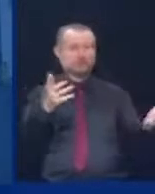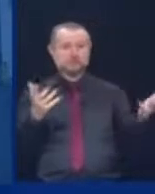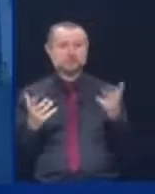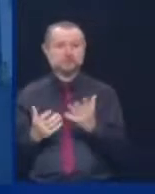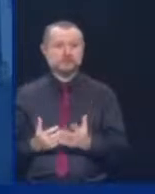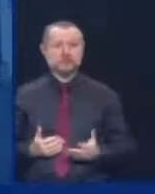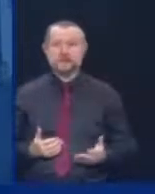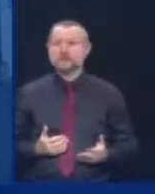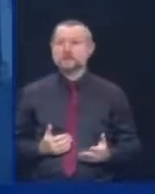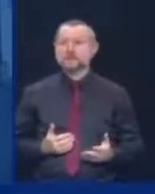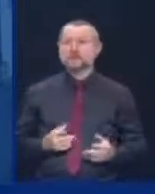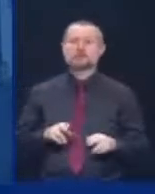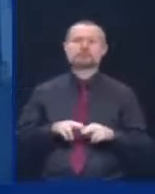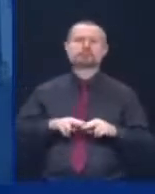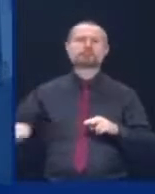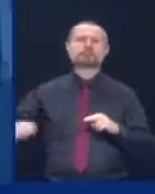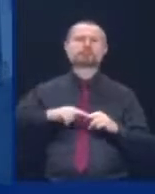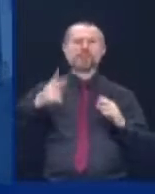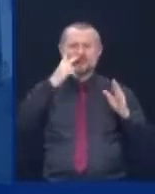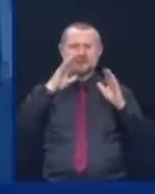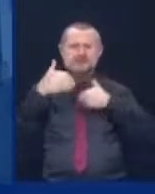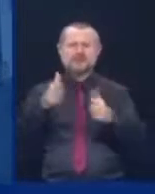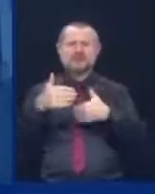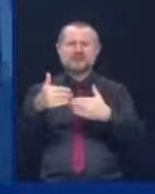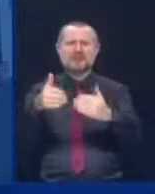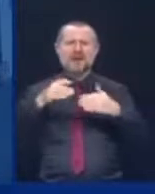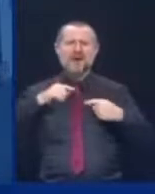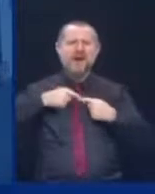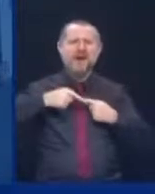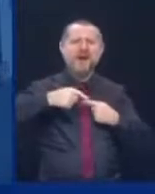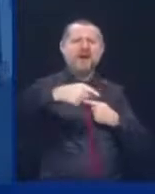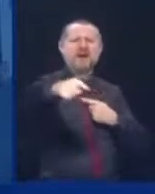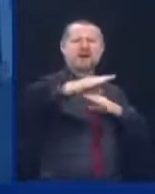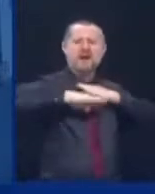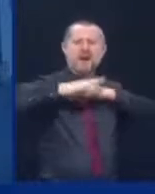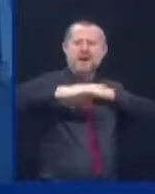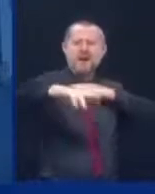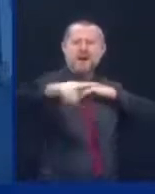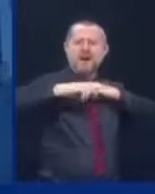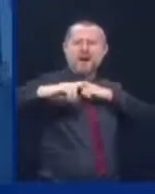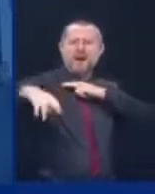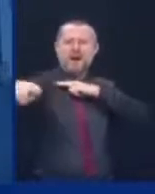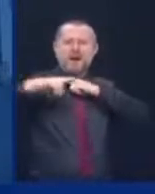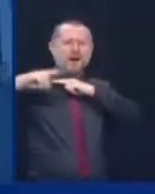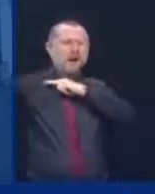Hundreds of cots lined up, one after the other after the other.